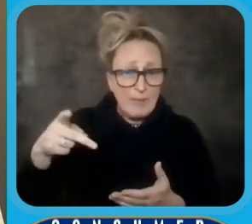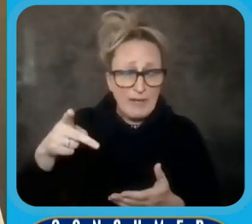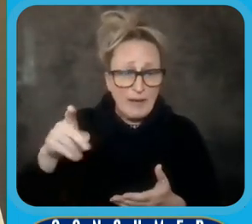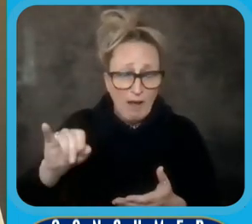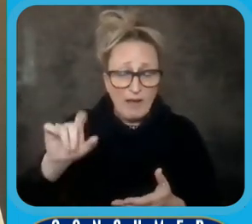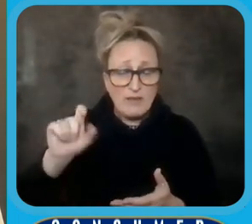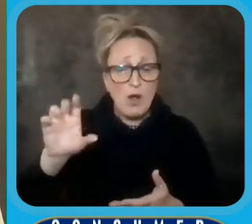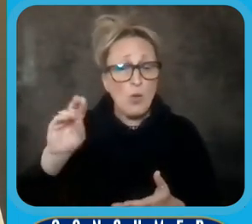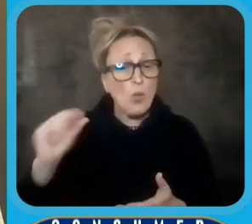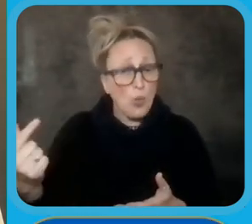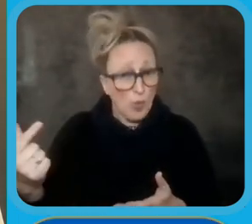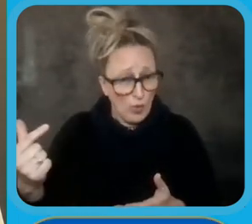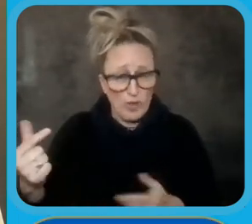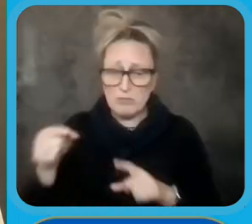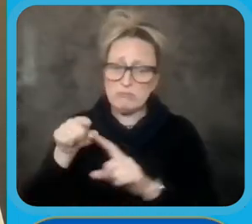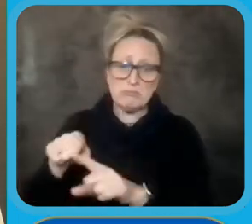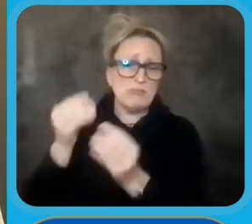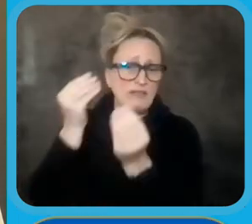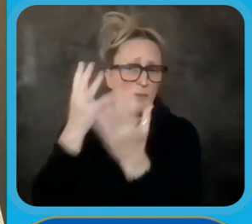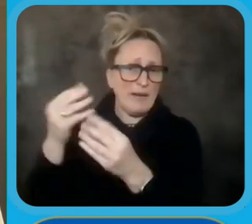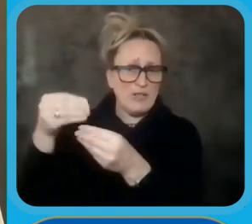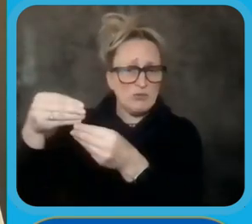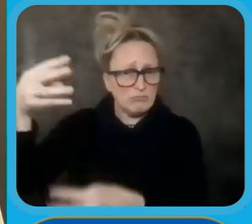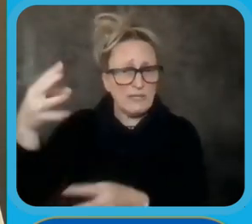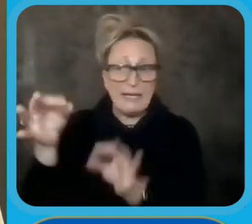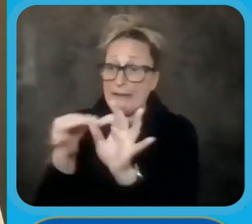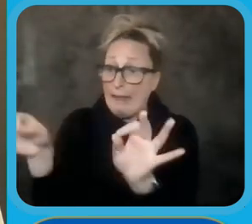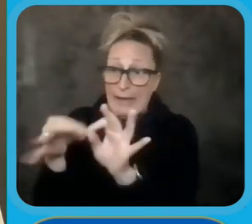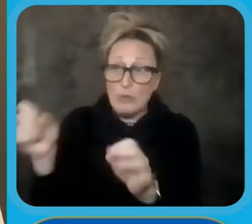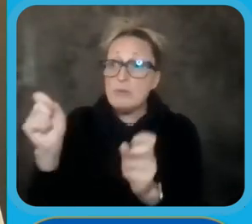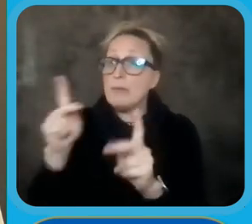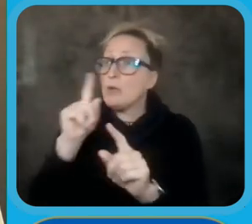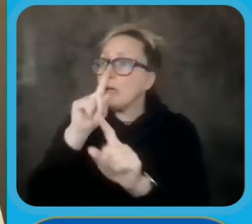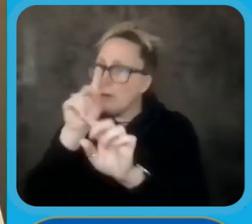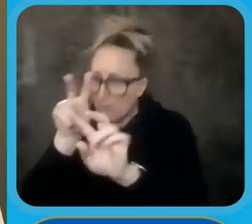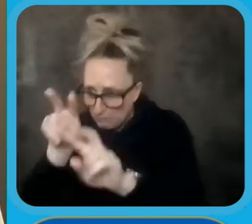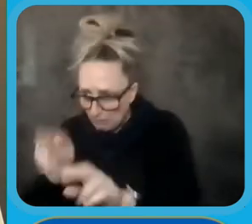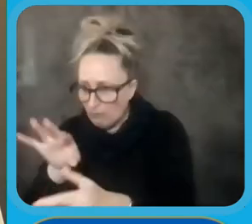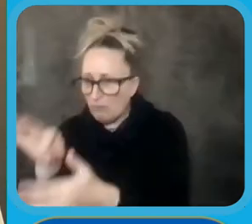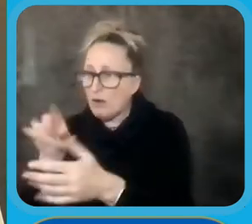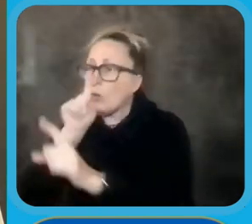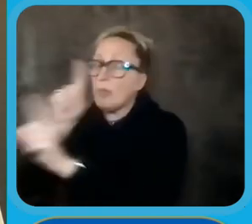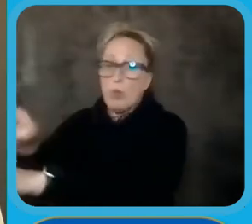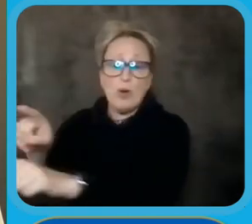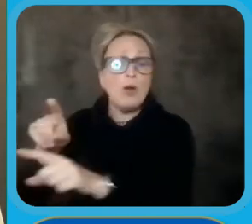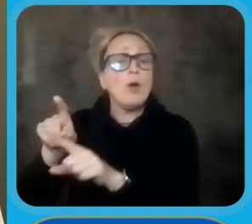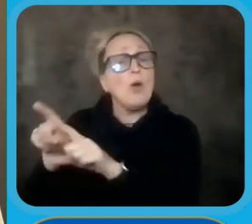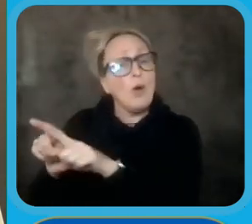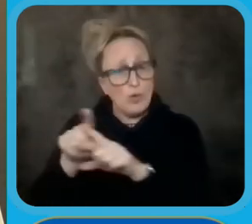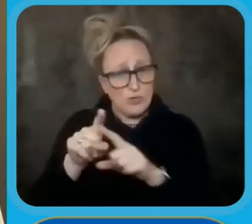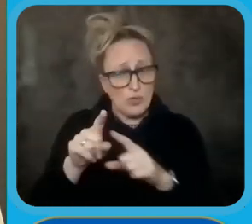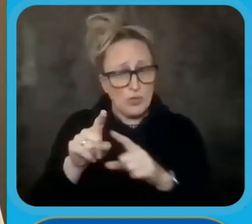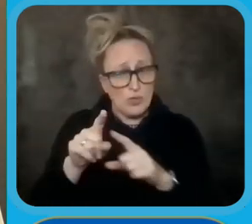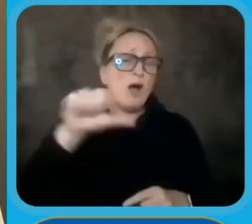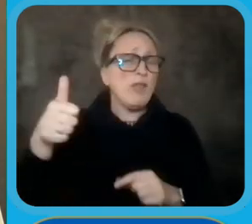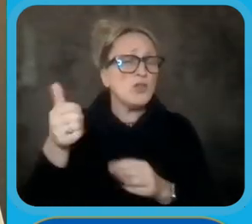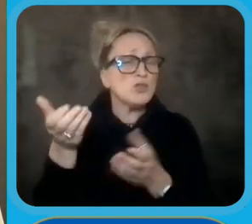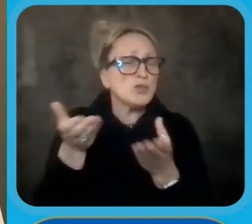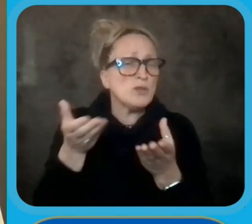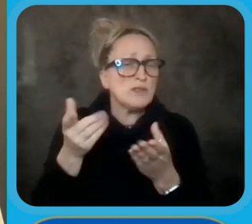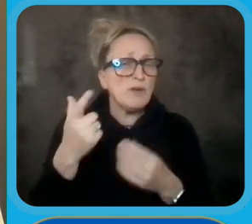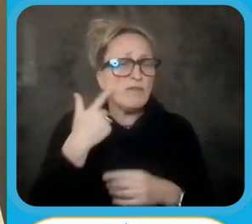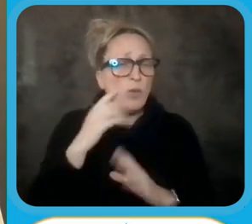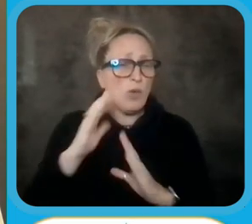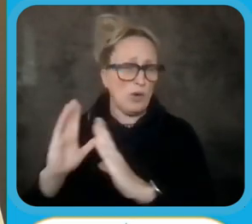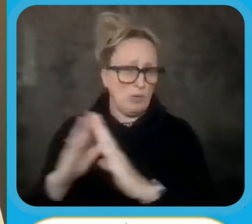stopaapihate.org, that has the information in language that people can report. We're also providing wraparound services for